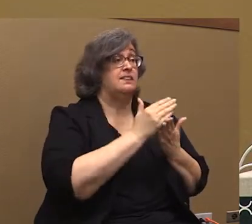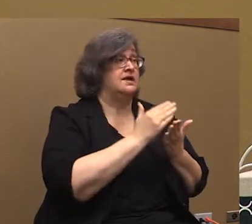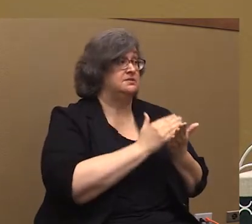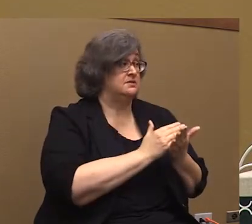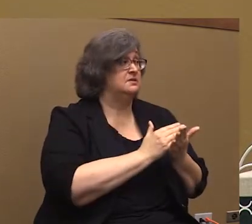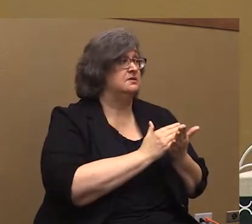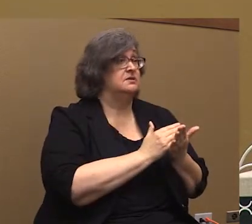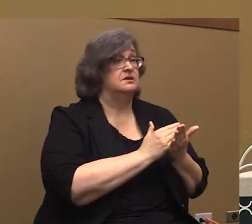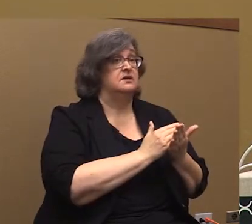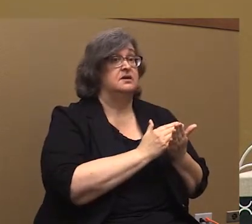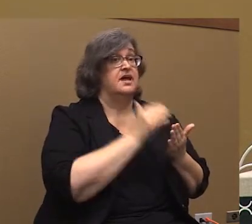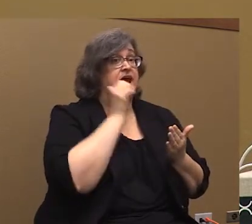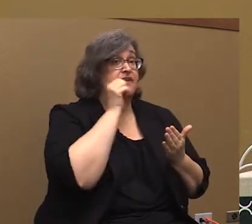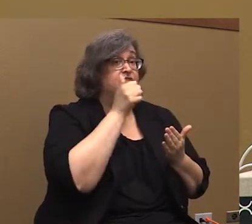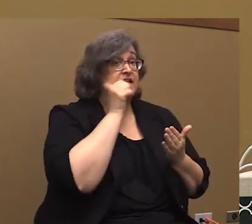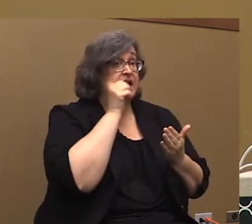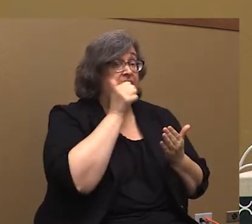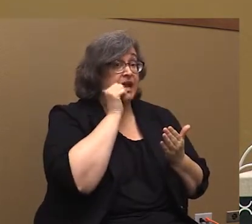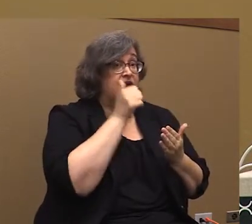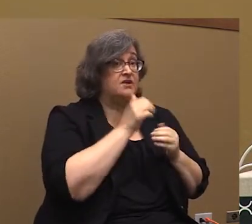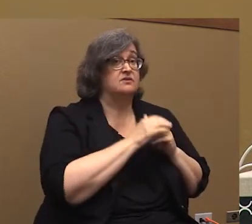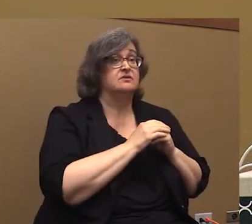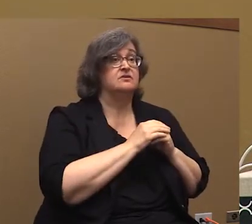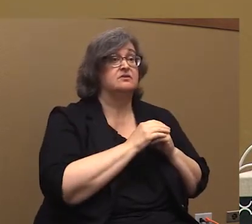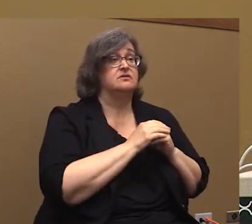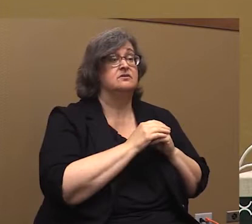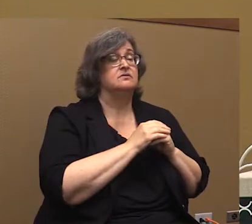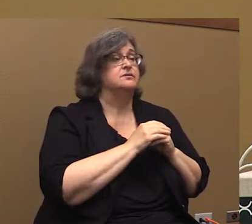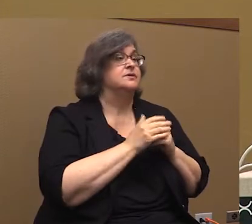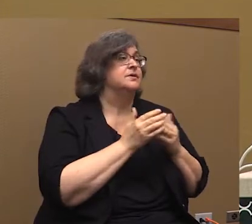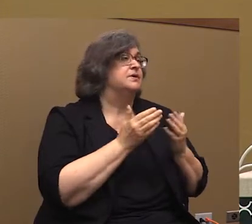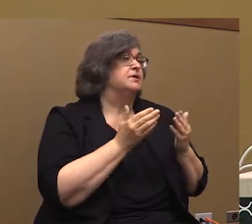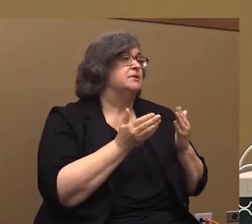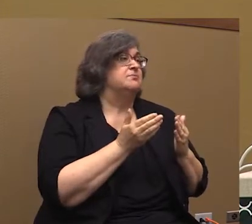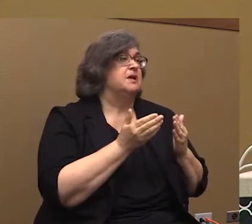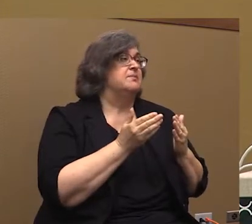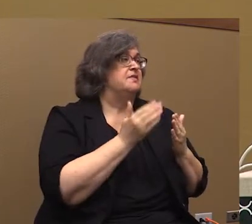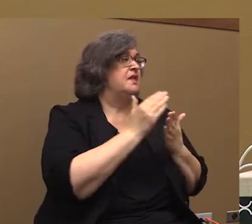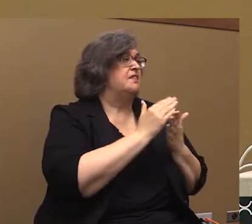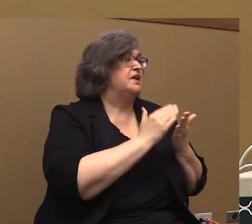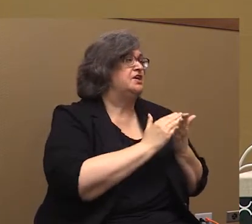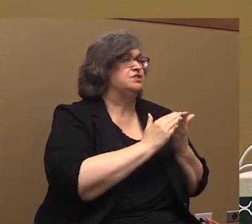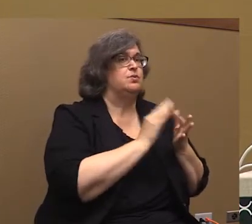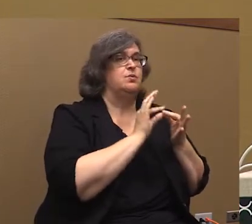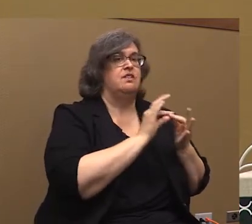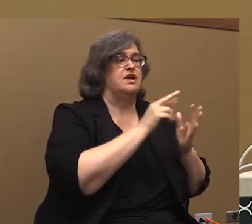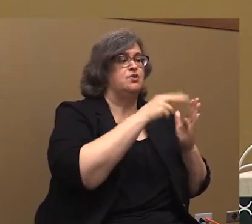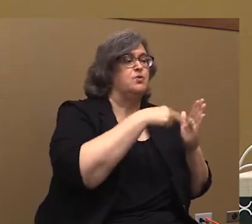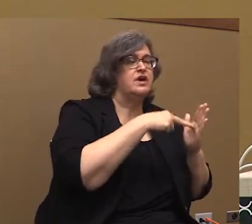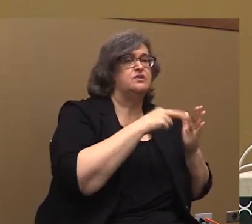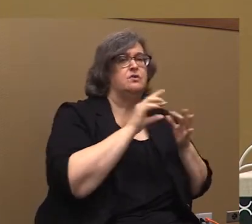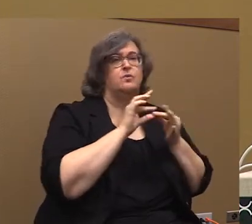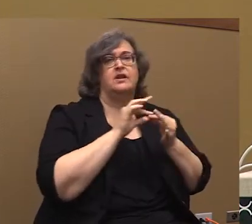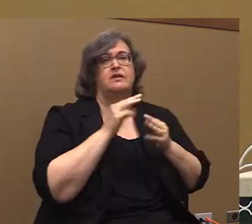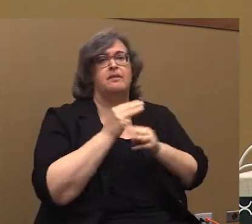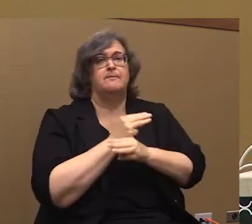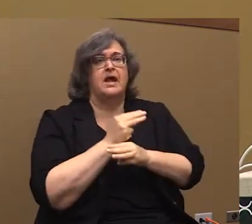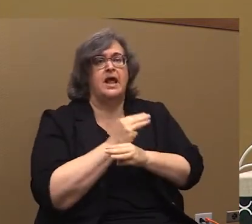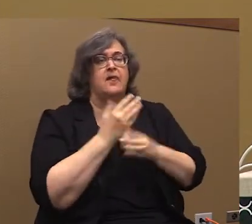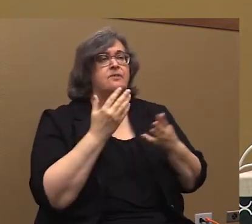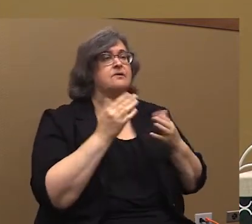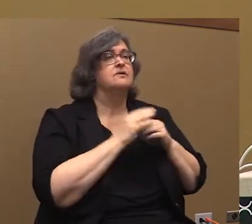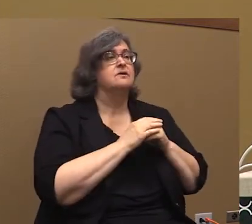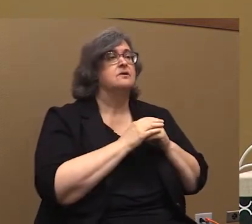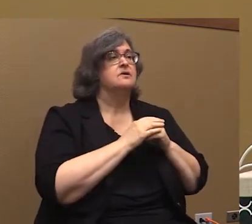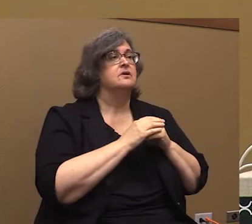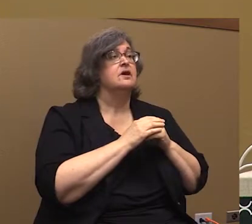selected teachers, master teachers, to submit one lesson every day. And it